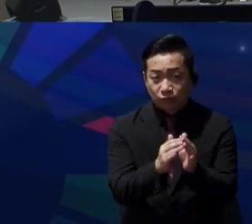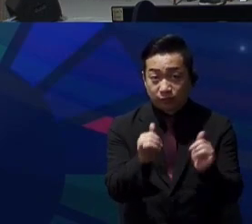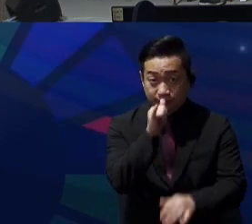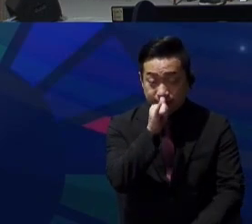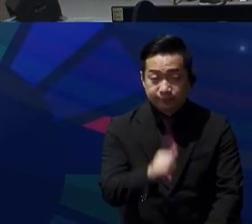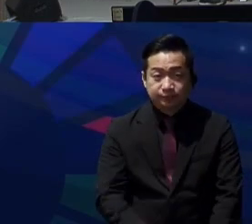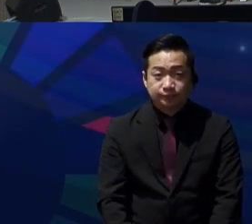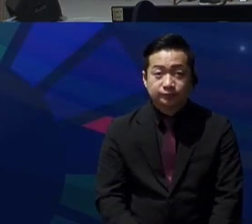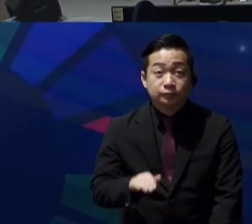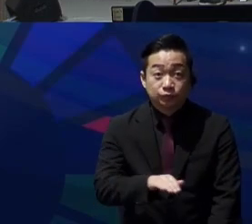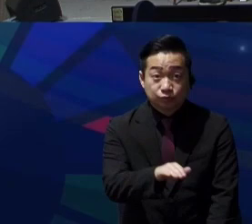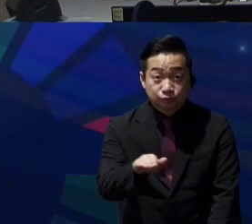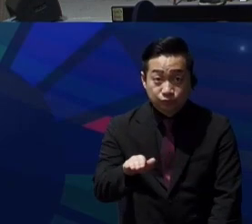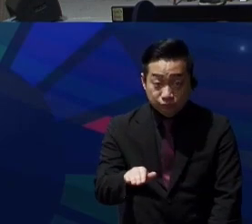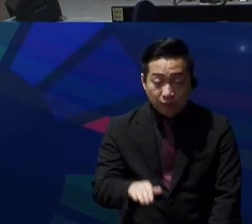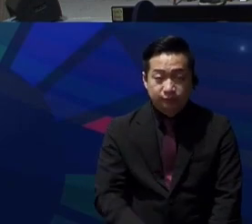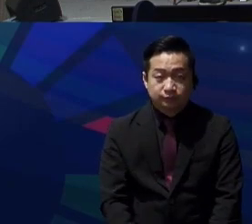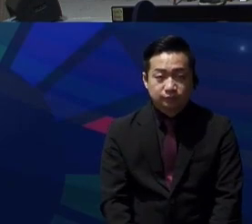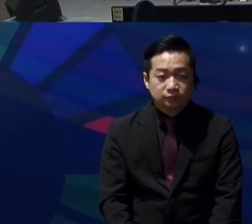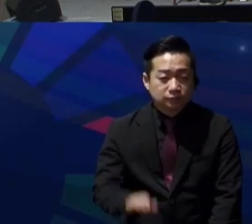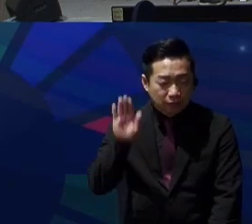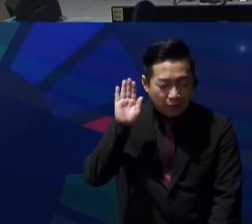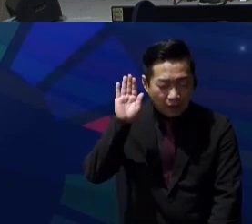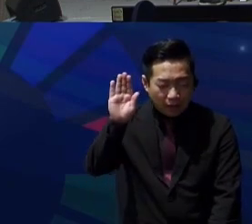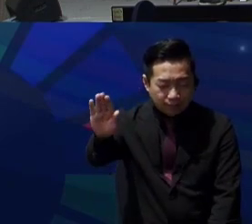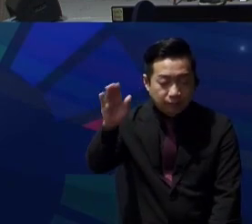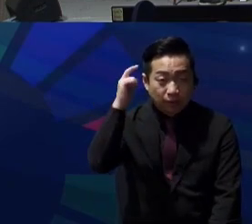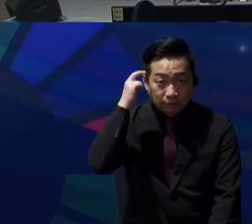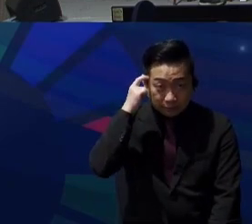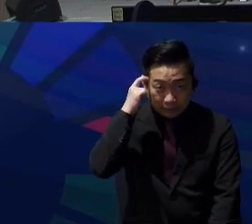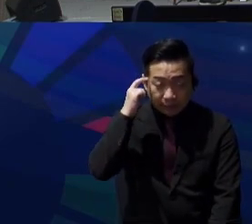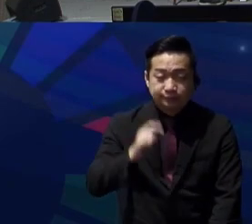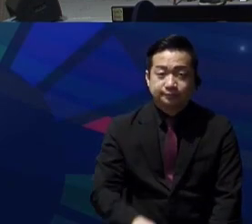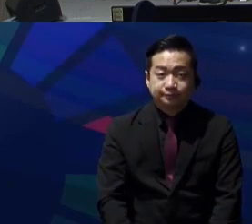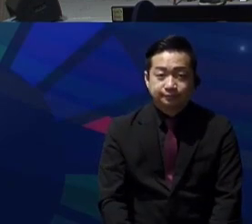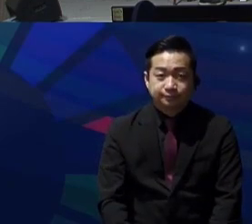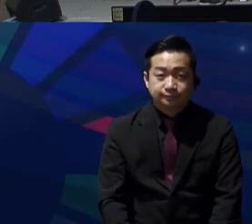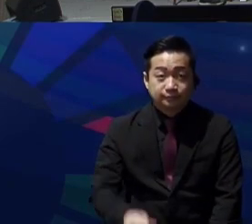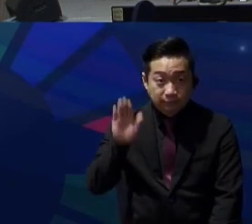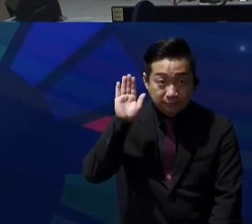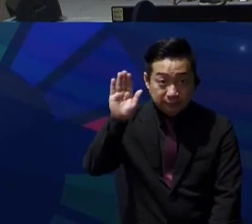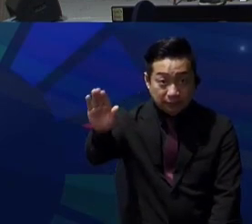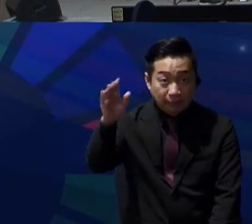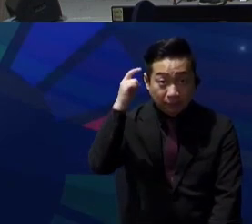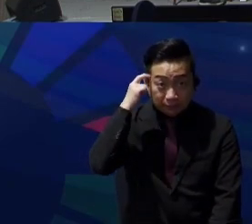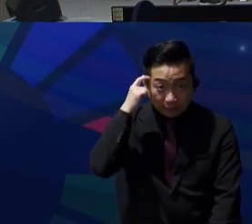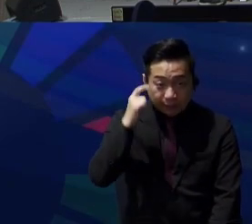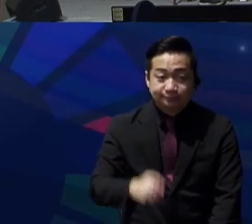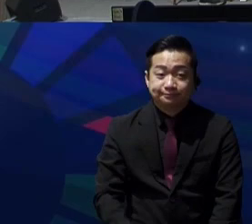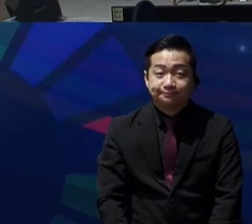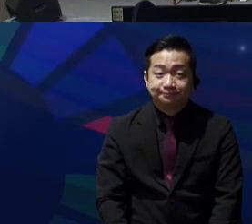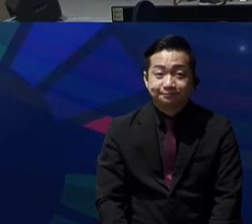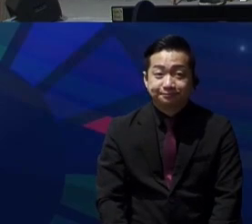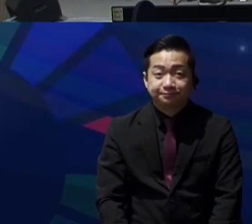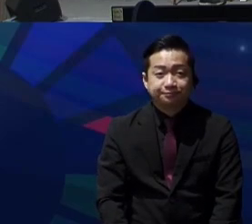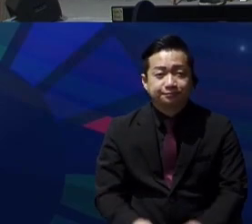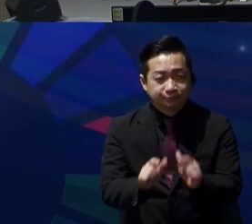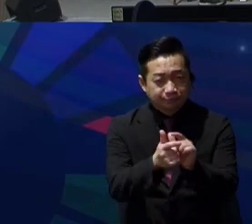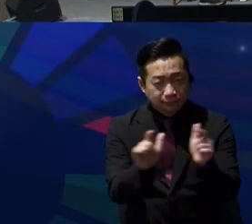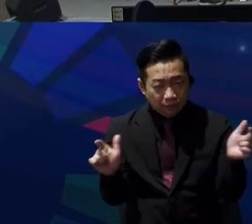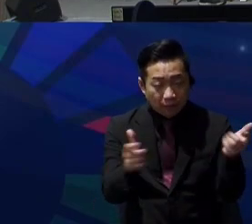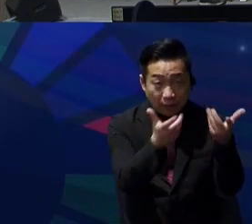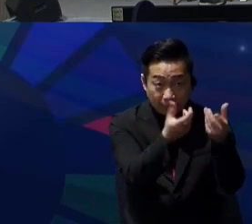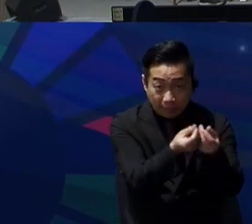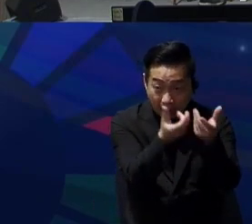they have their own uncertainty that comes from the different scenario that they are